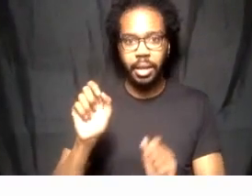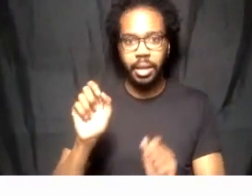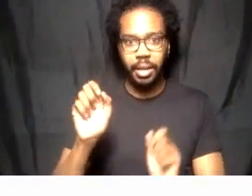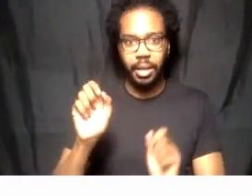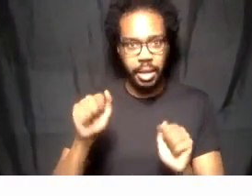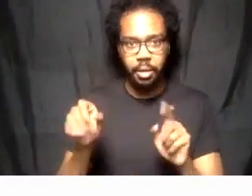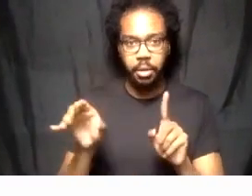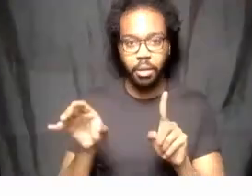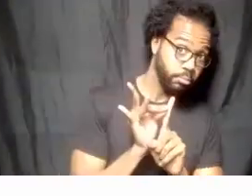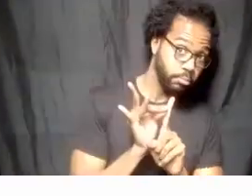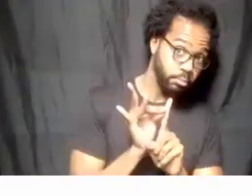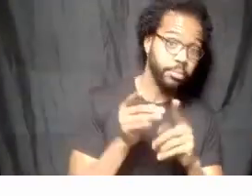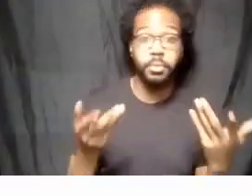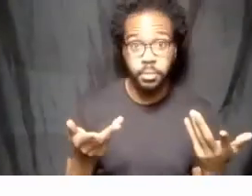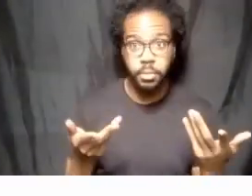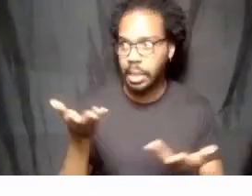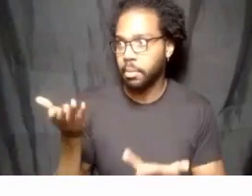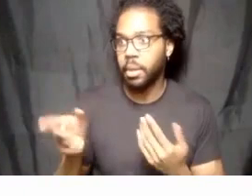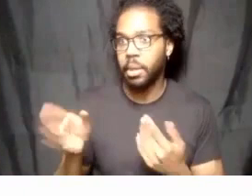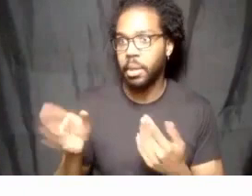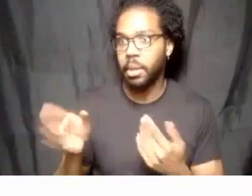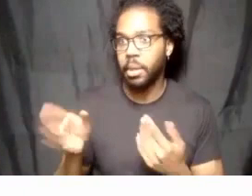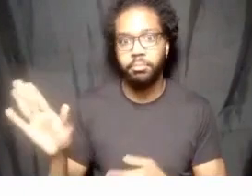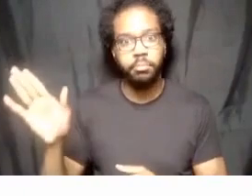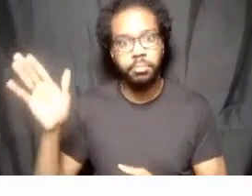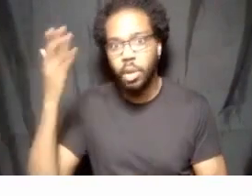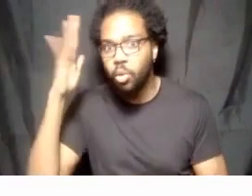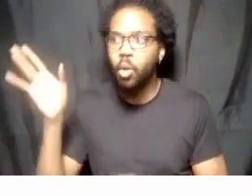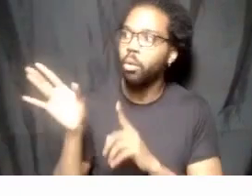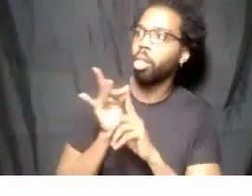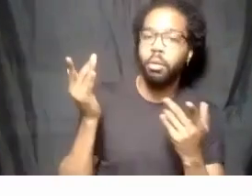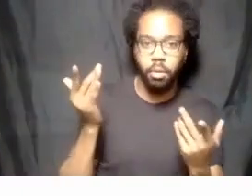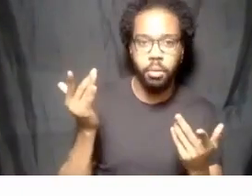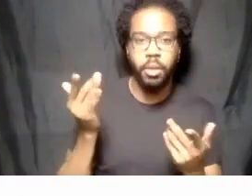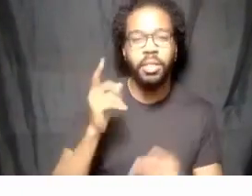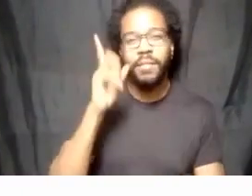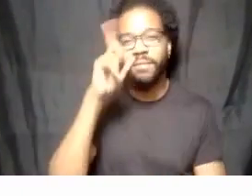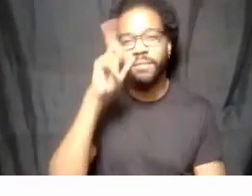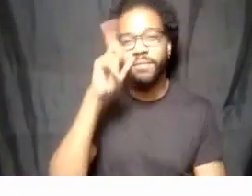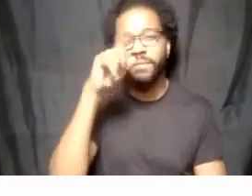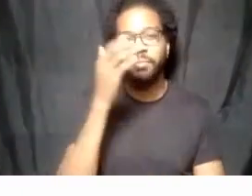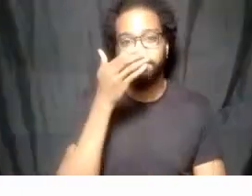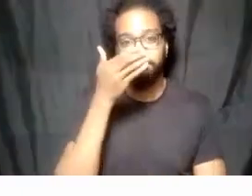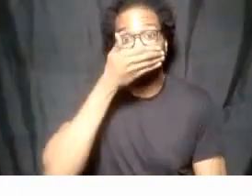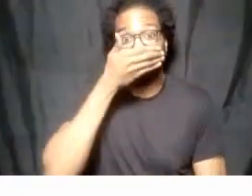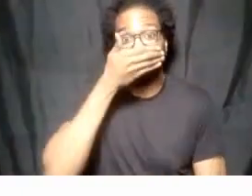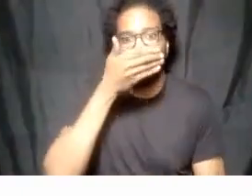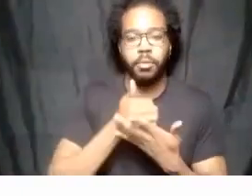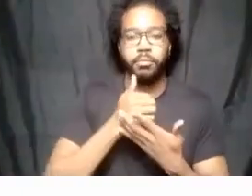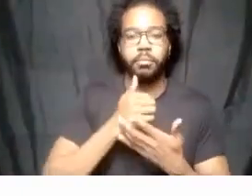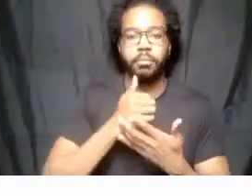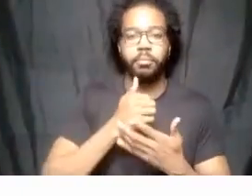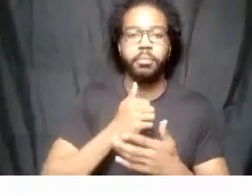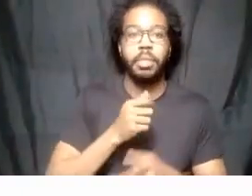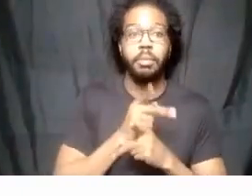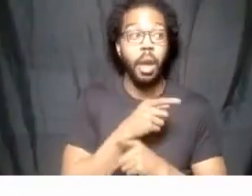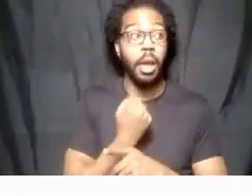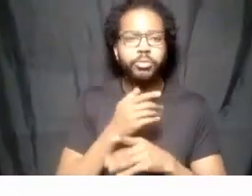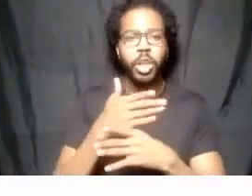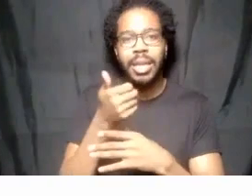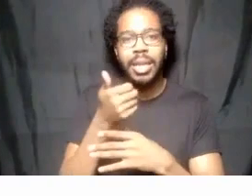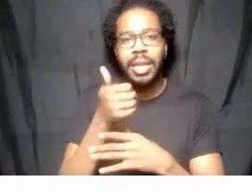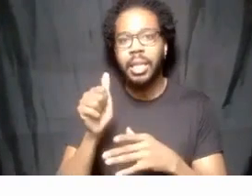and not know it, or they may have it and not know it. And so the face covering is to keep us from sharing any of that with